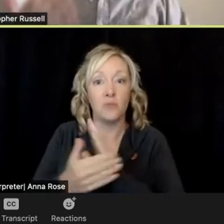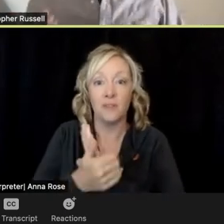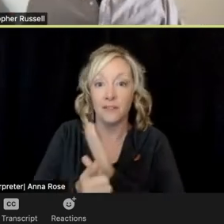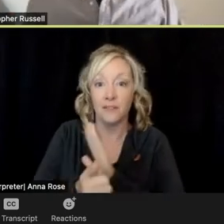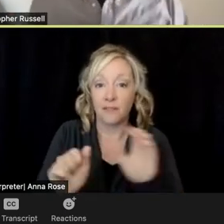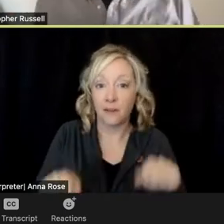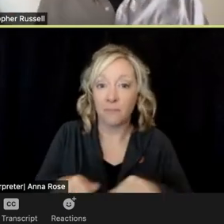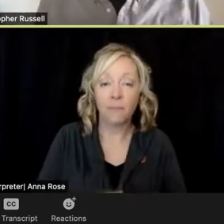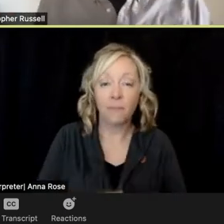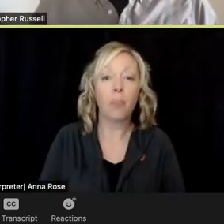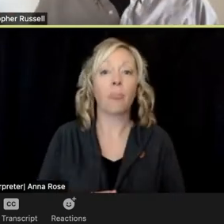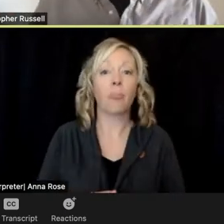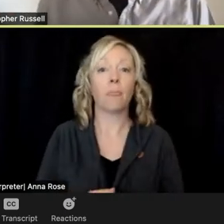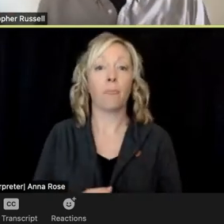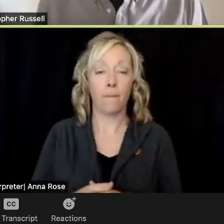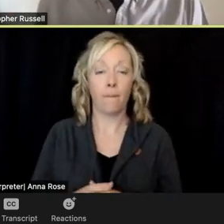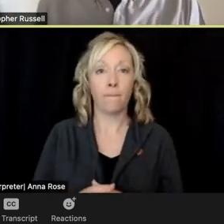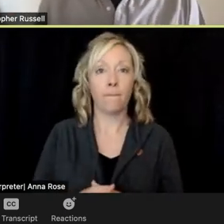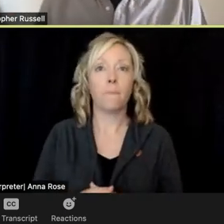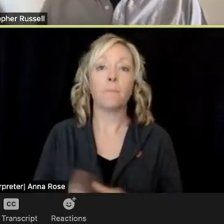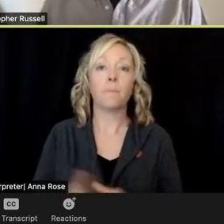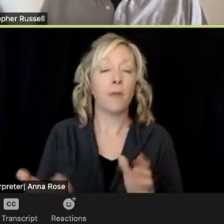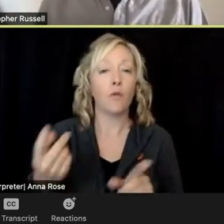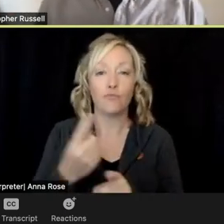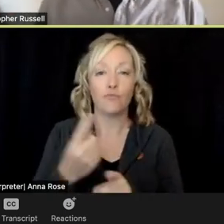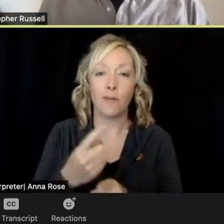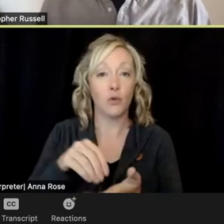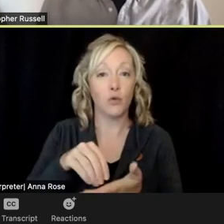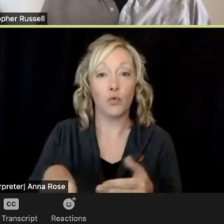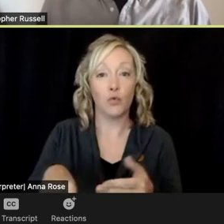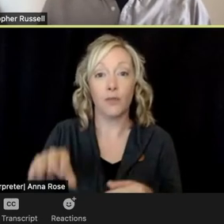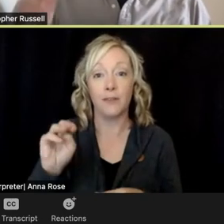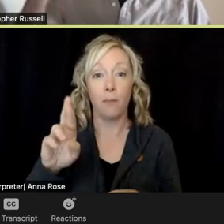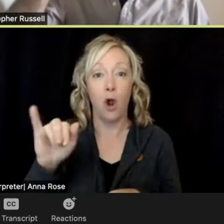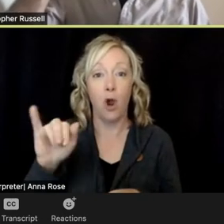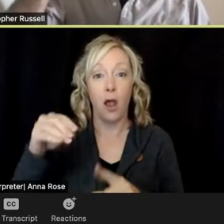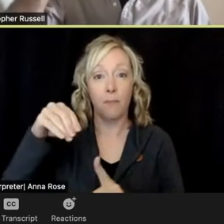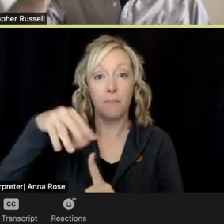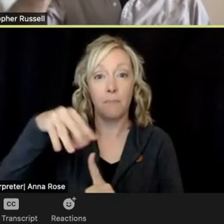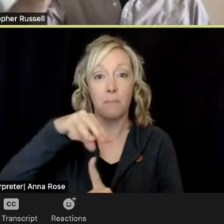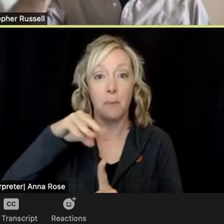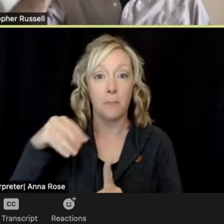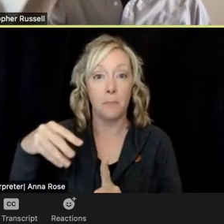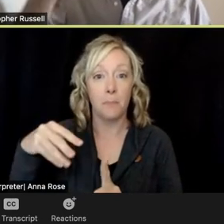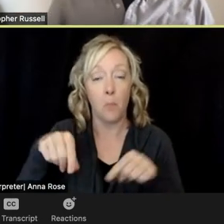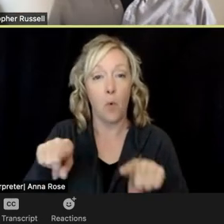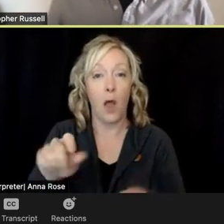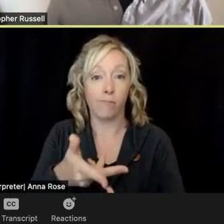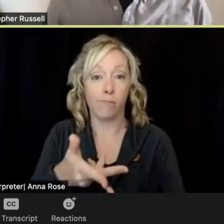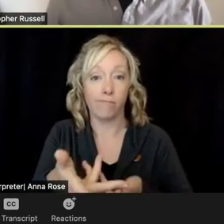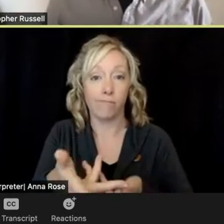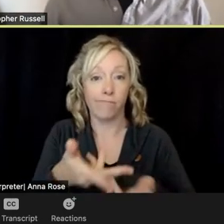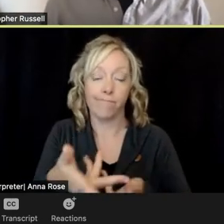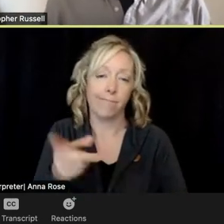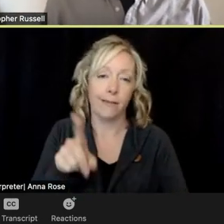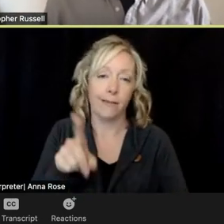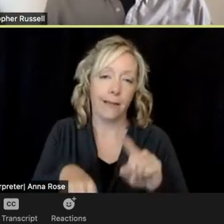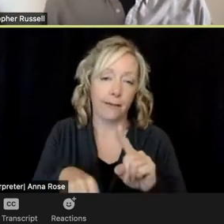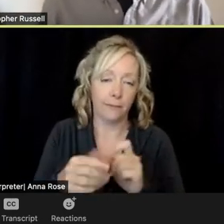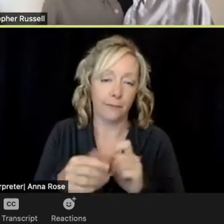So because we can't, do a live MRI of our students while we're working with them, and not that that would be that helpful